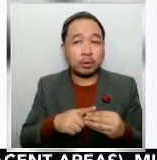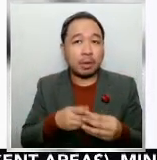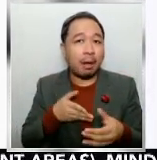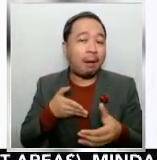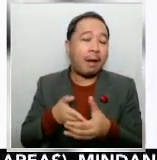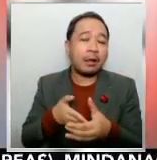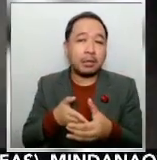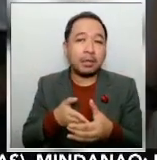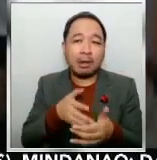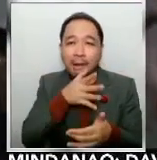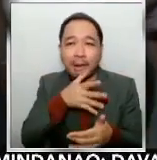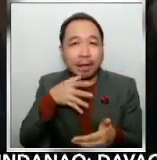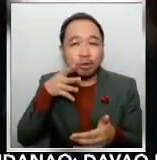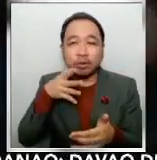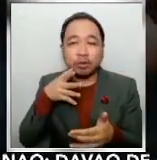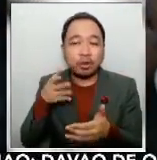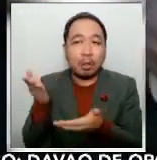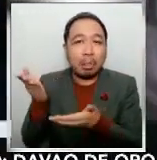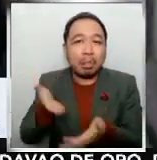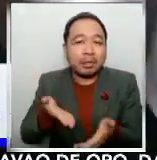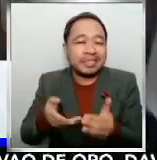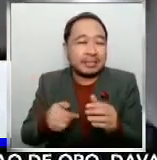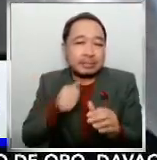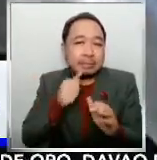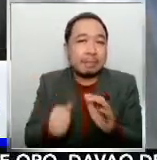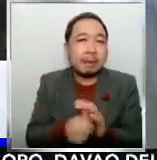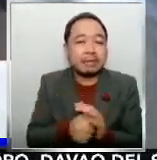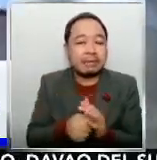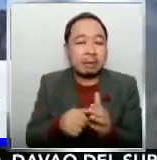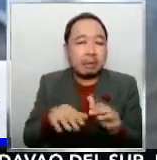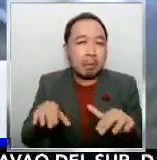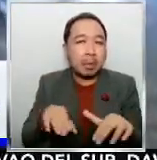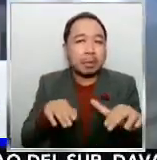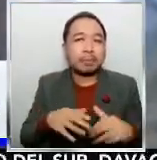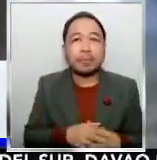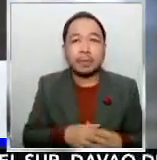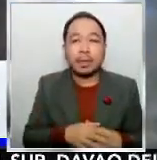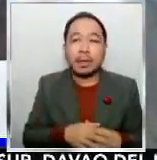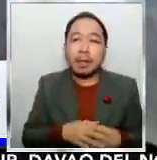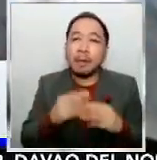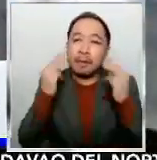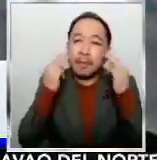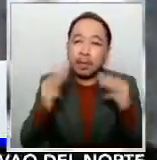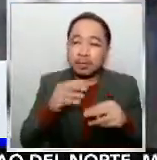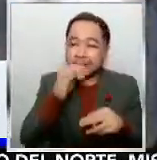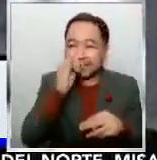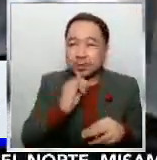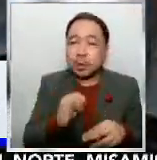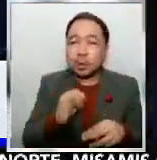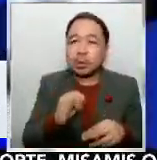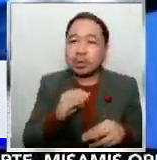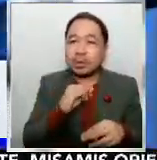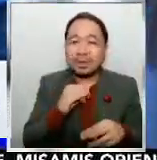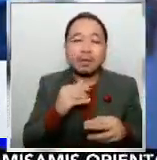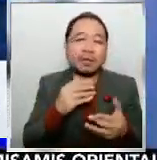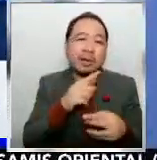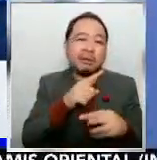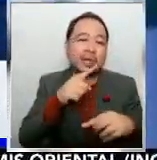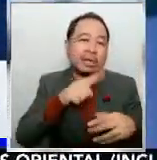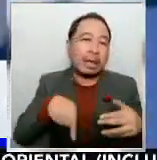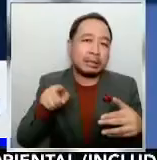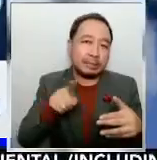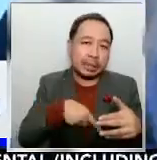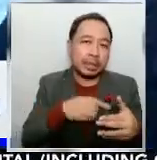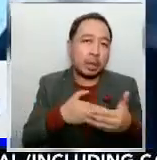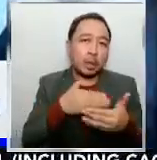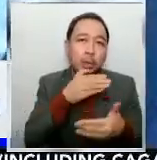smuggling efforts. Hindi natuloy ang event ni Manila Mayor Isko Moreno sa carbon market sa Cebu City ngayong araw. Sa Cebu